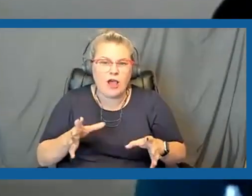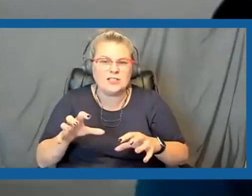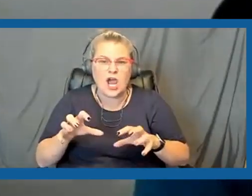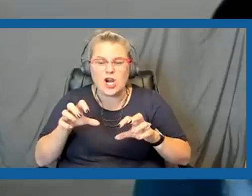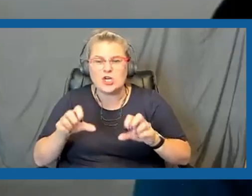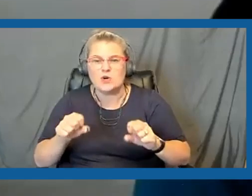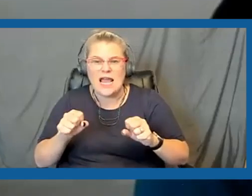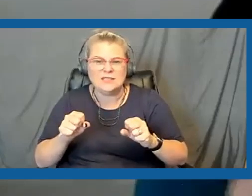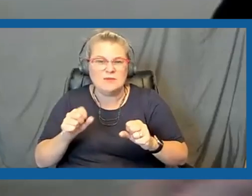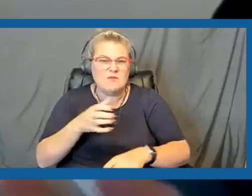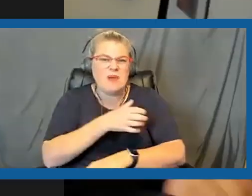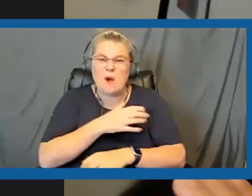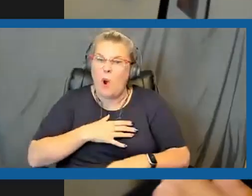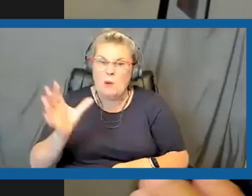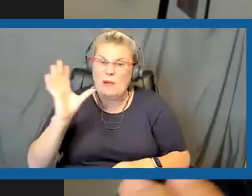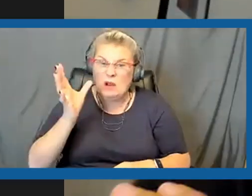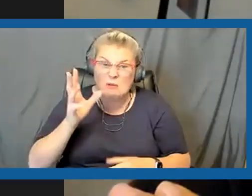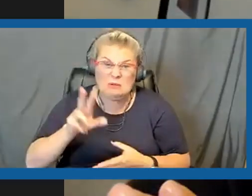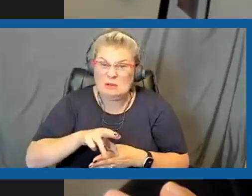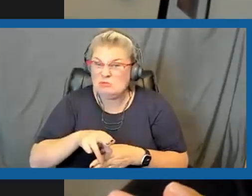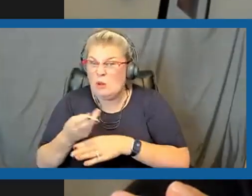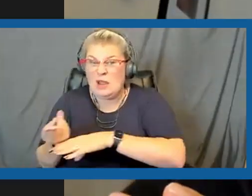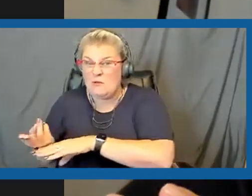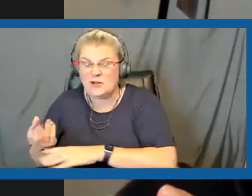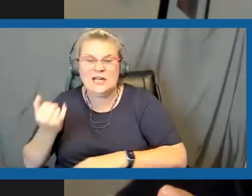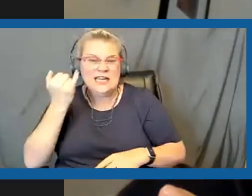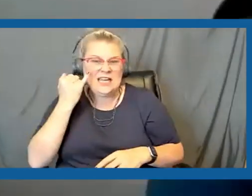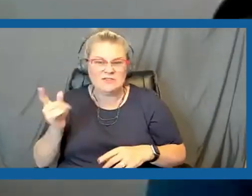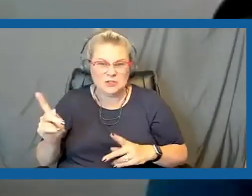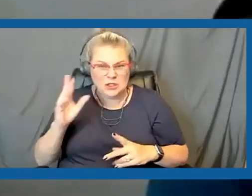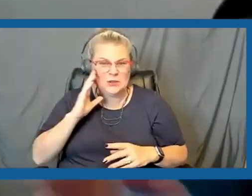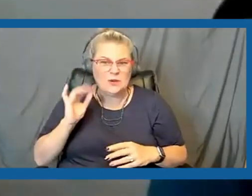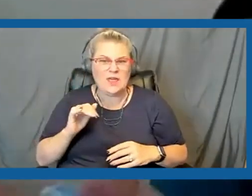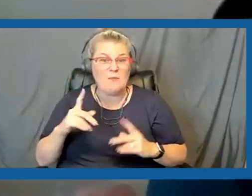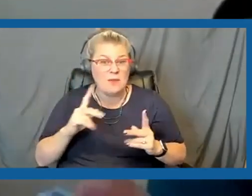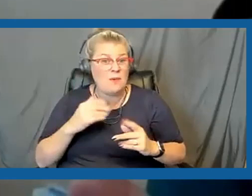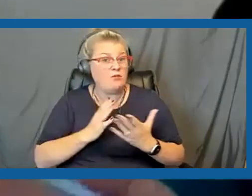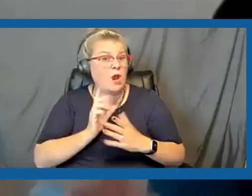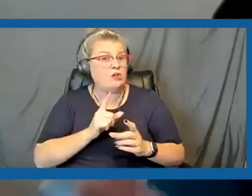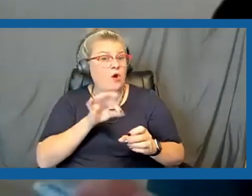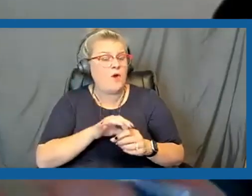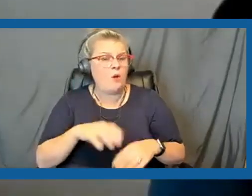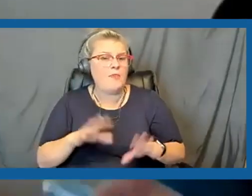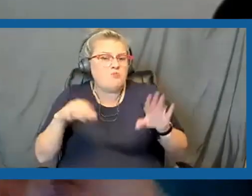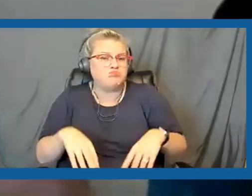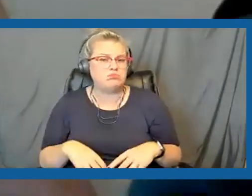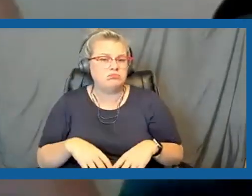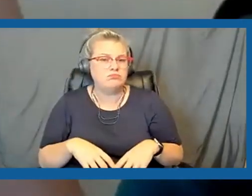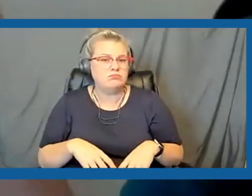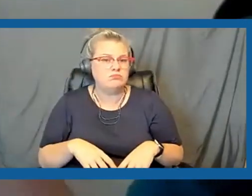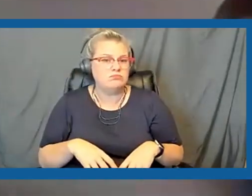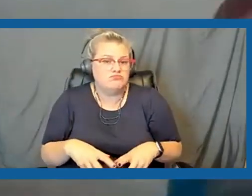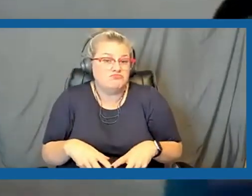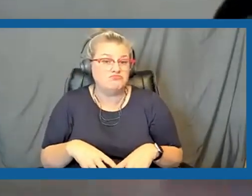rolling over if she knew that people were not, they have this right to go vote, the power that they have in their hands